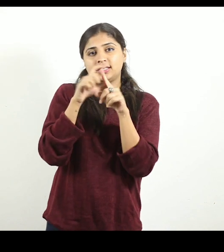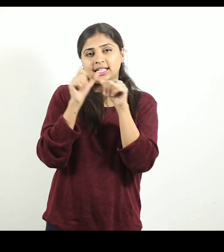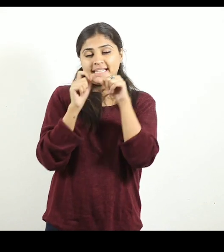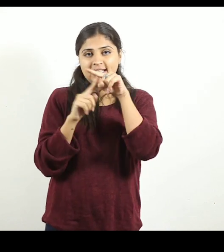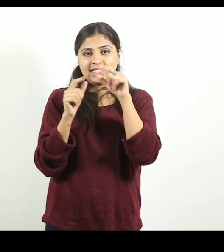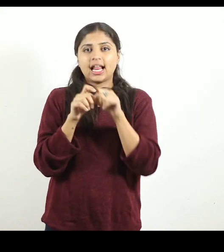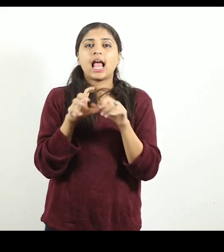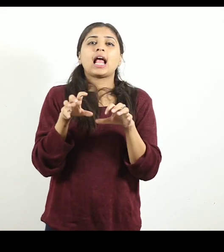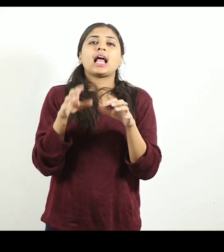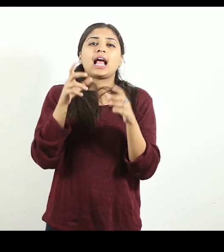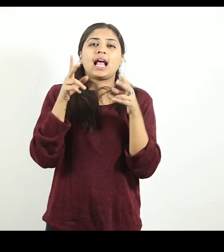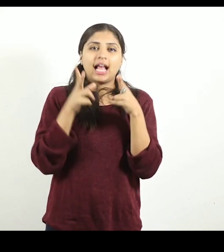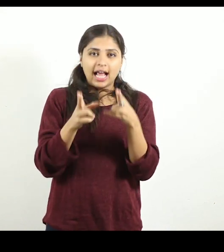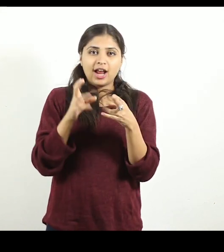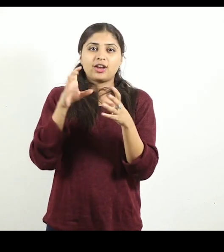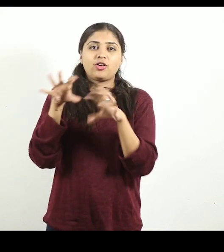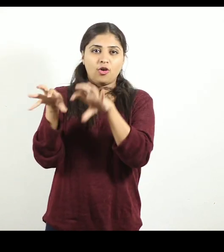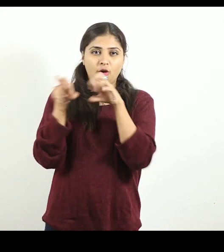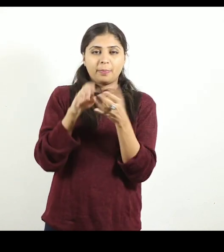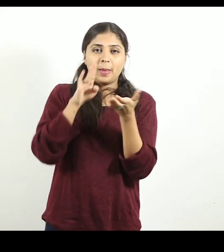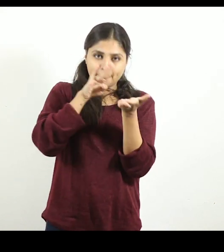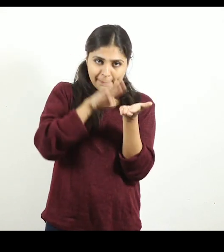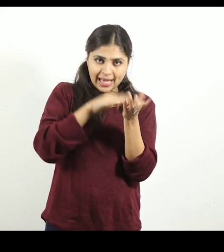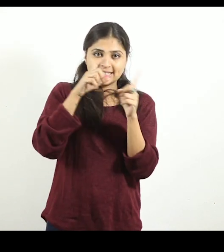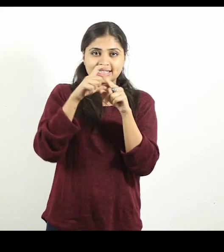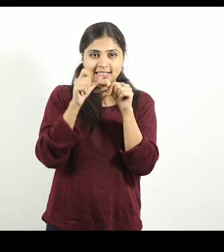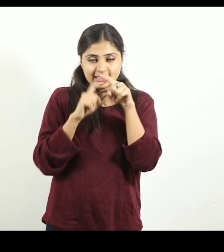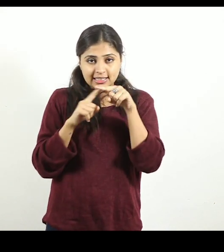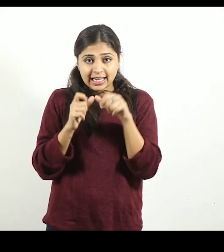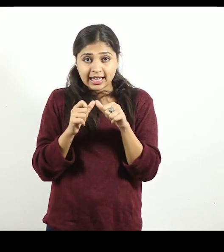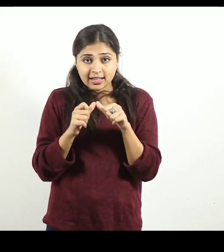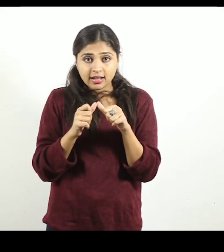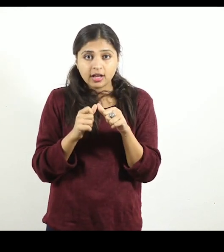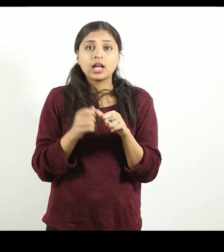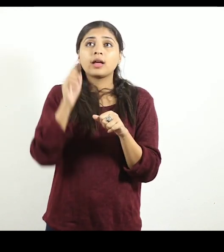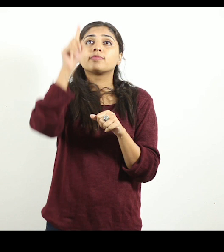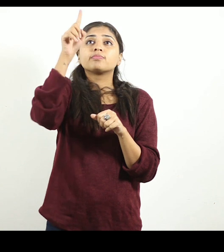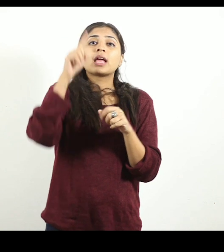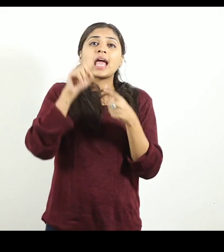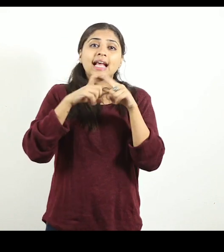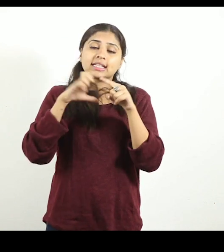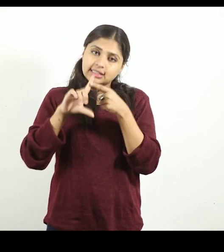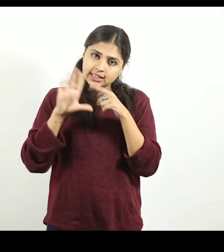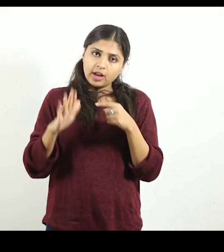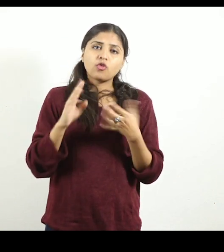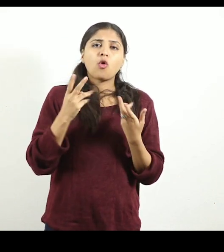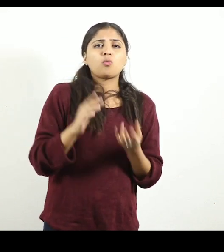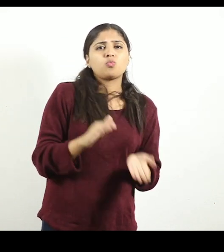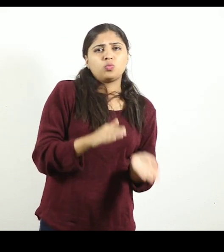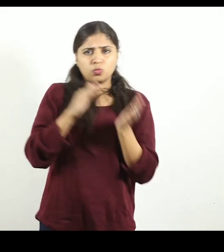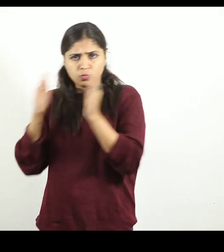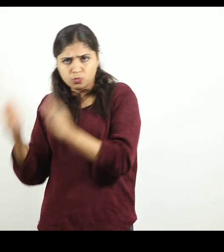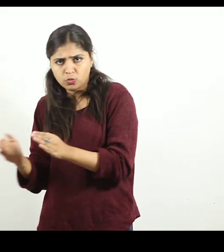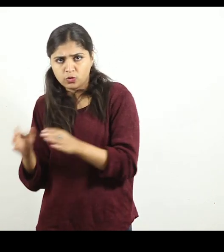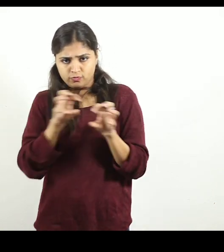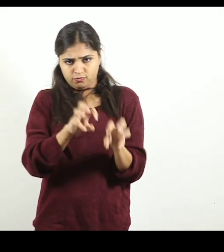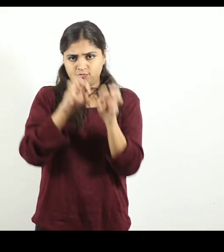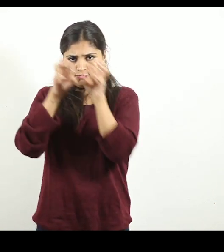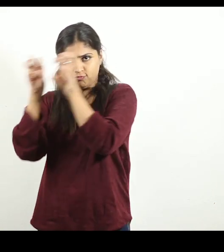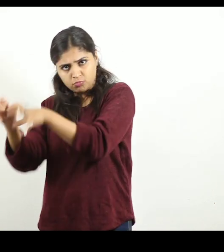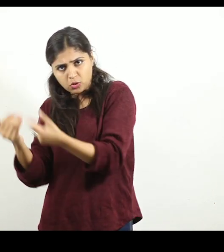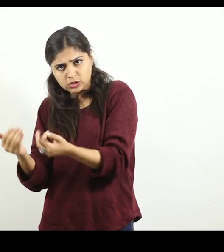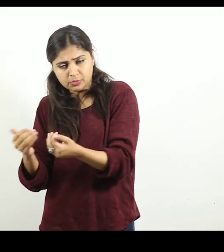You can use the cut, copy and paste commands in Microsoft Office Excel to move or copy entire cells on